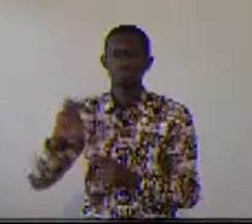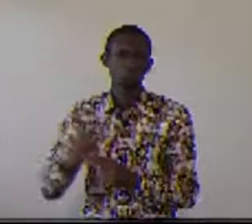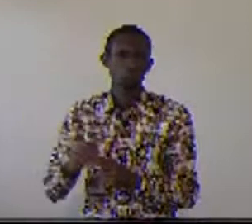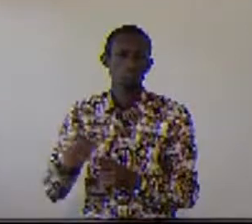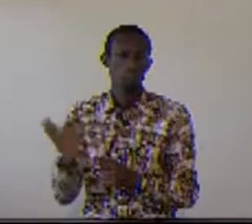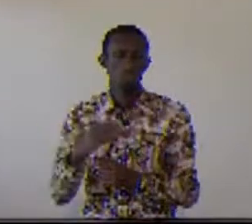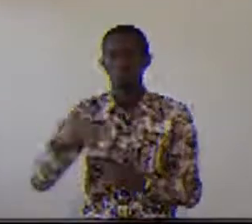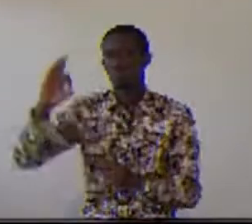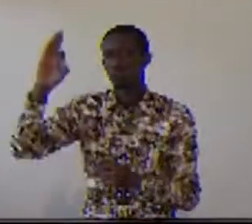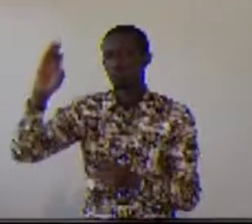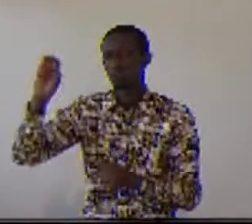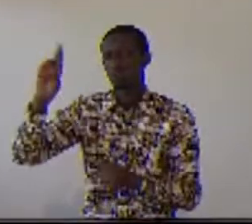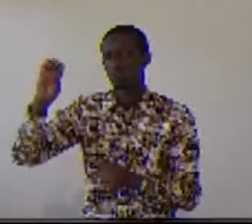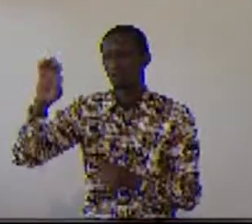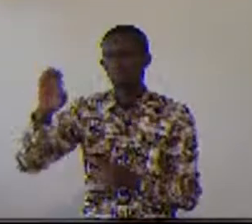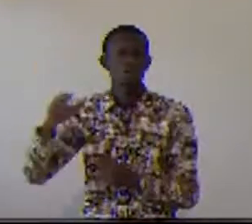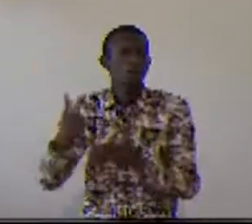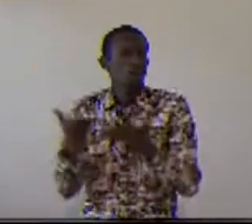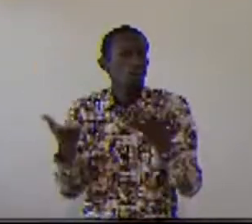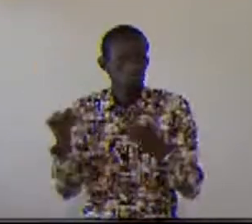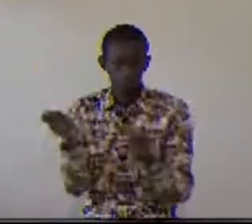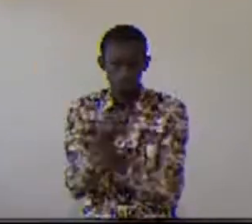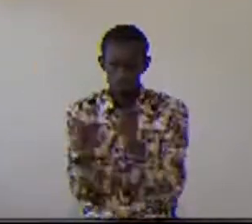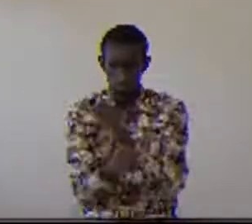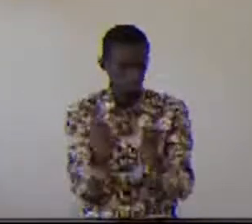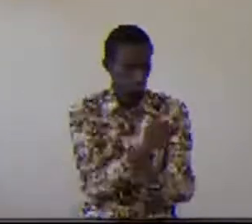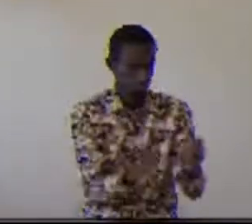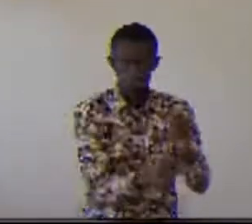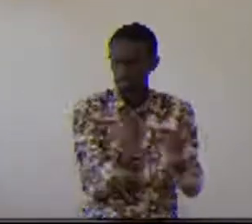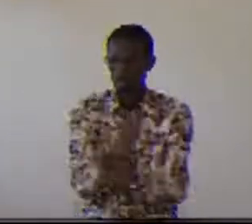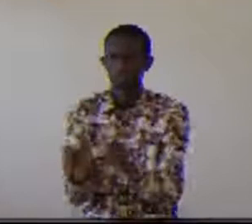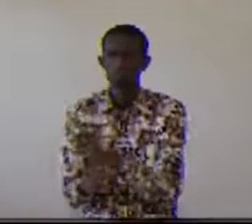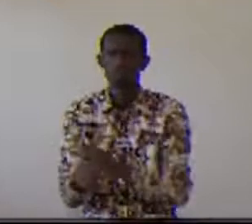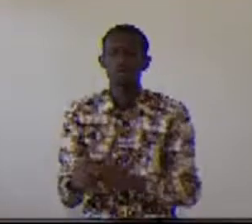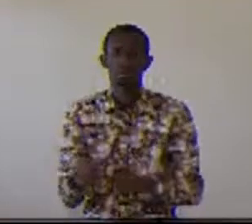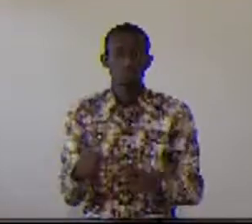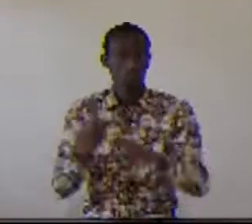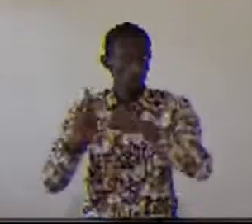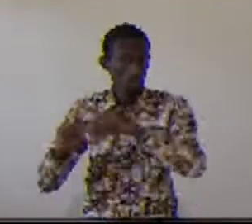with the size of a molecule? Do you remember how they vary?